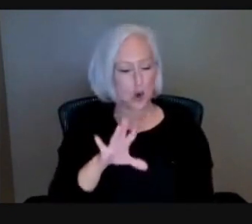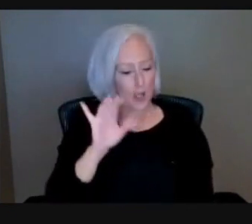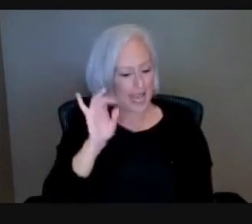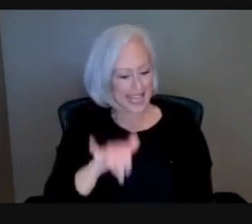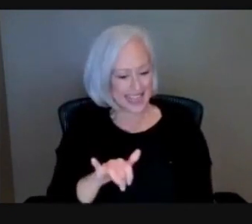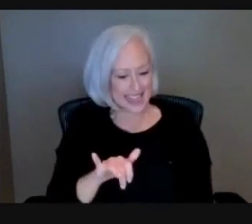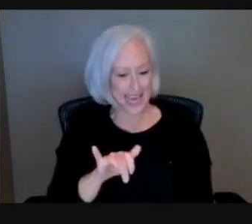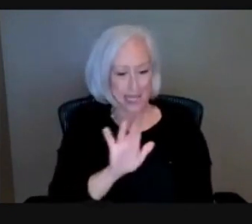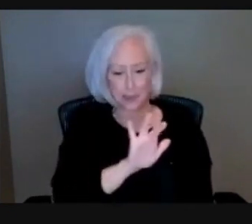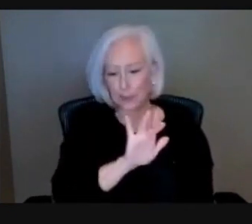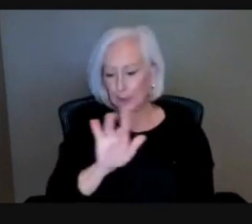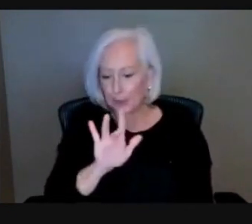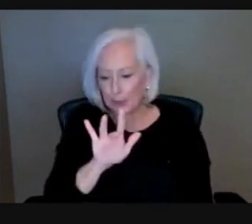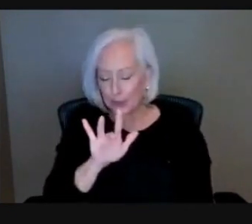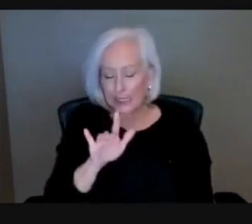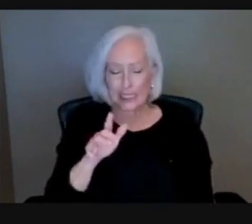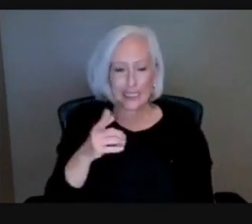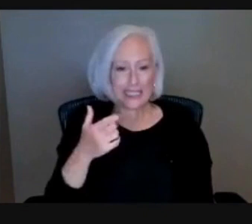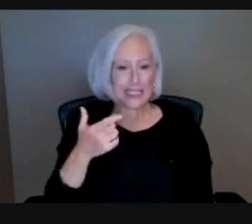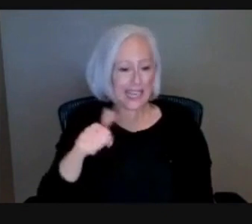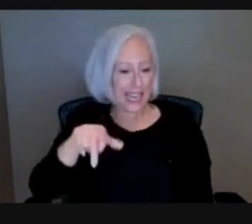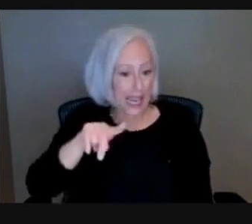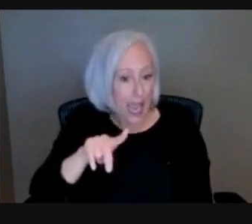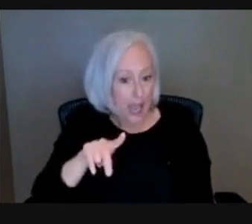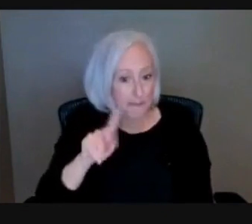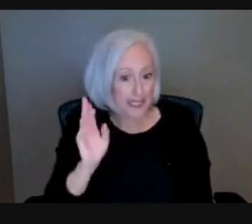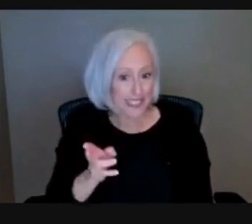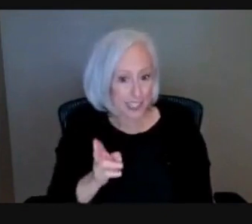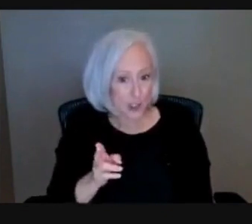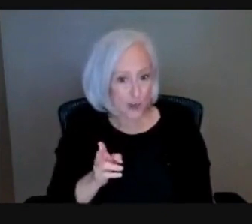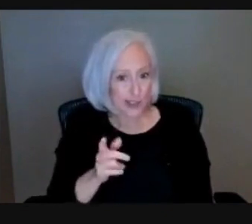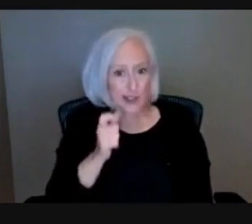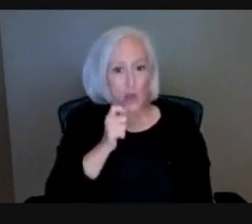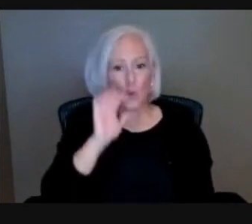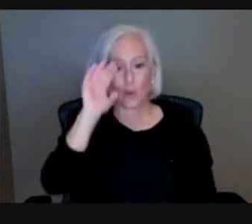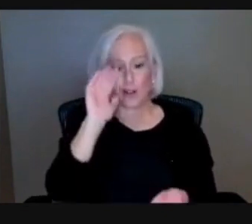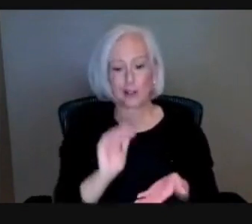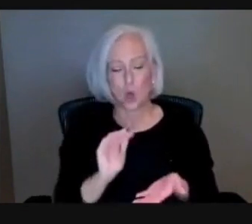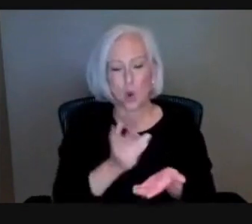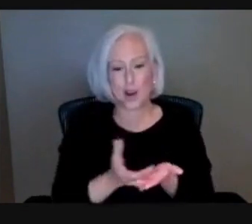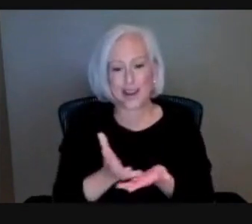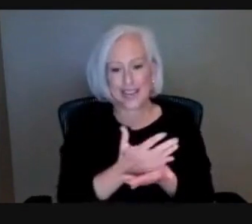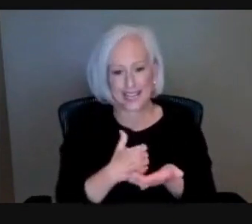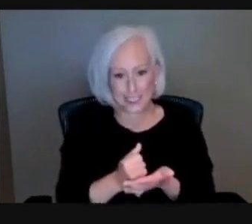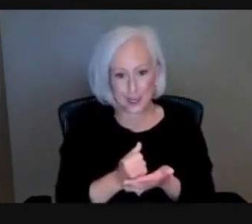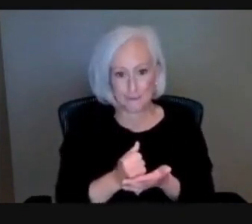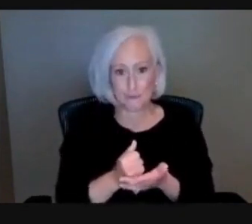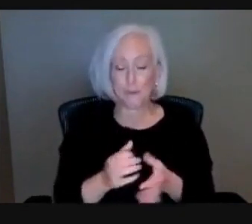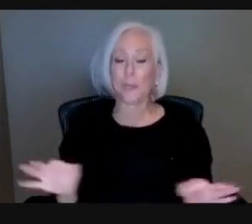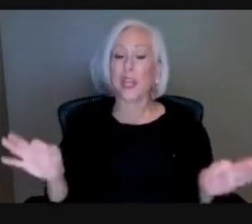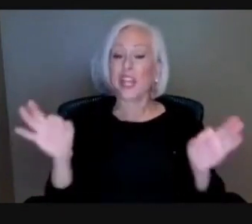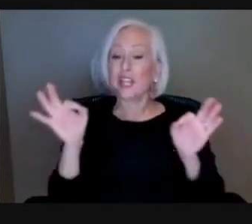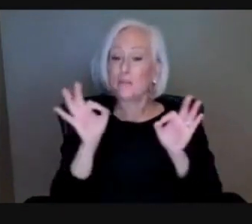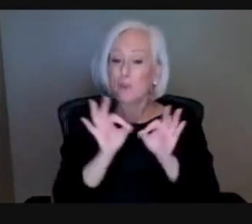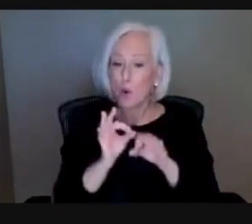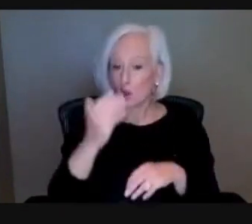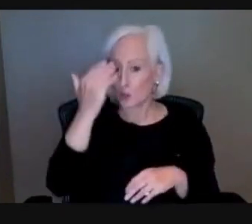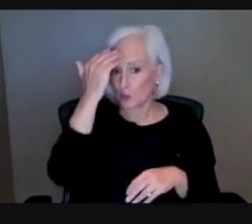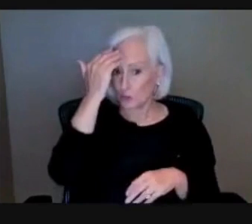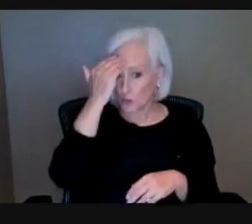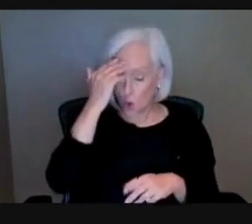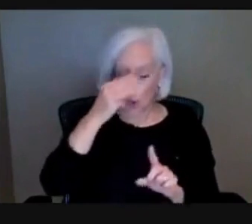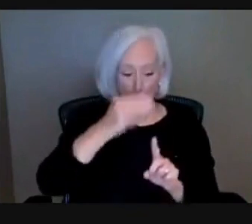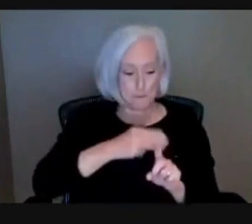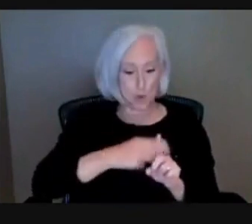maybe are going to lower their income a little bit. So it's very, very important that you know that the mortgage application is not as simple as